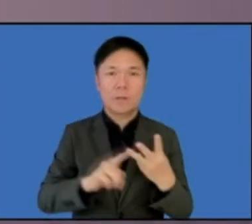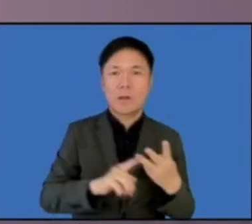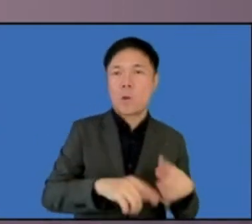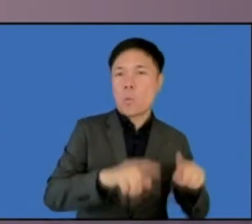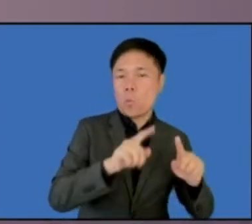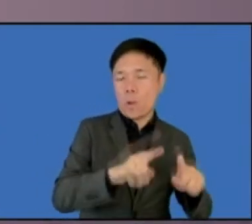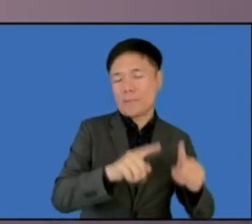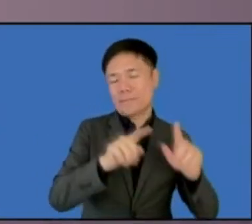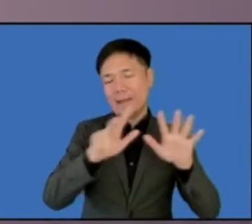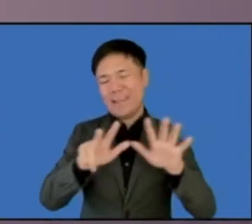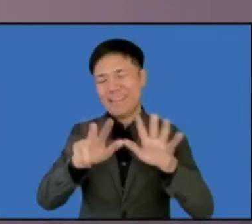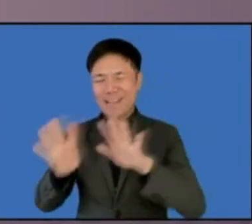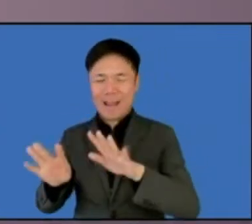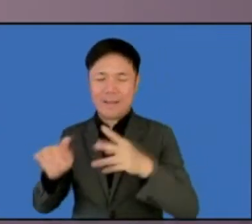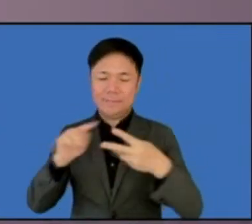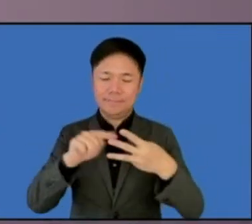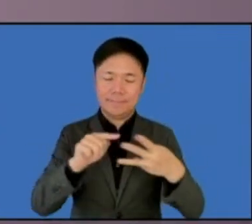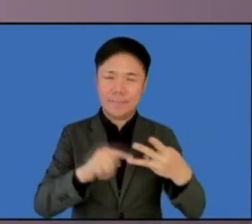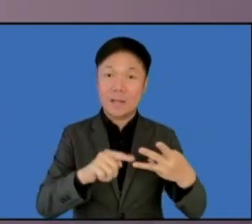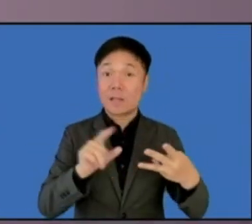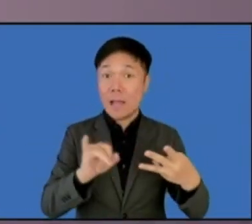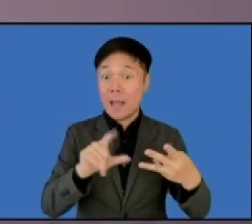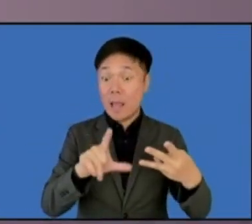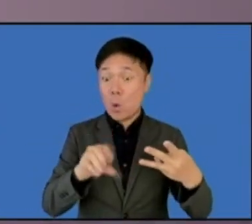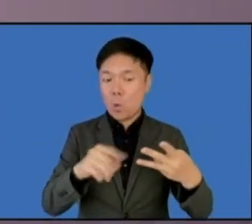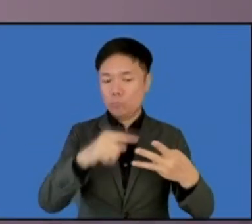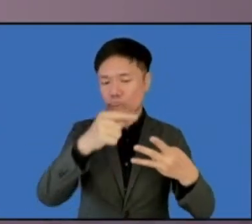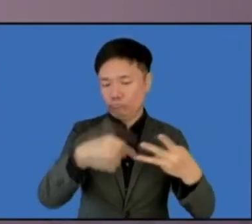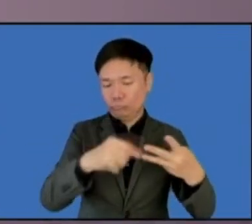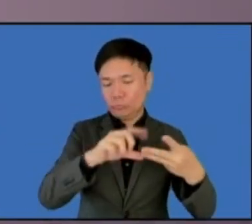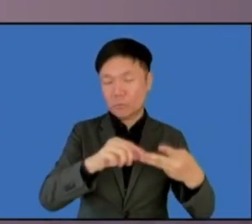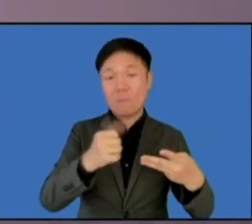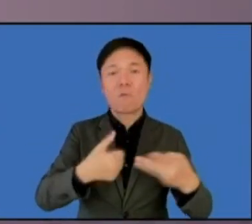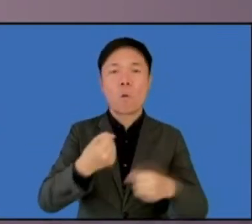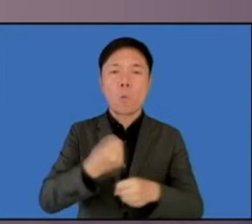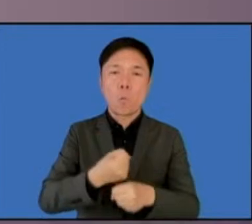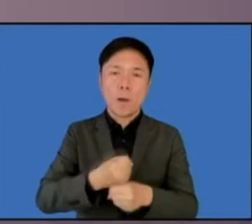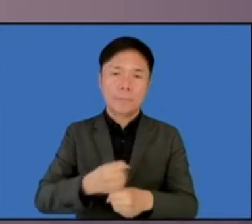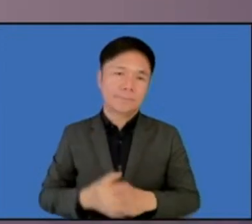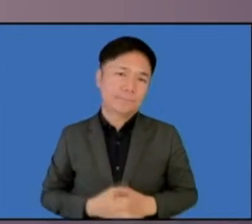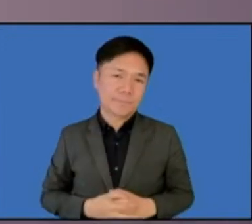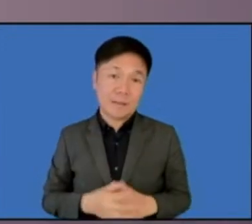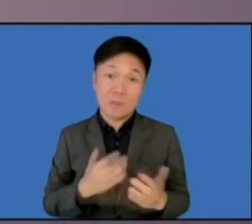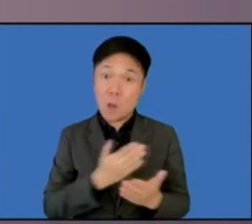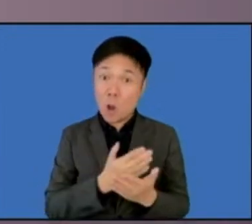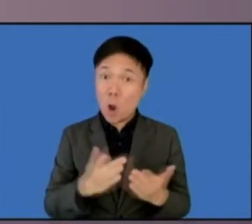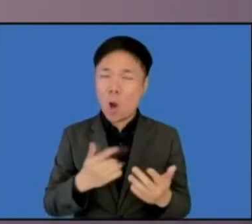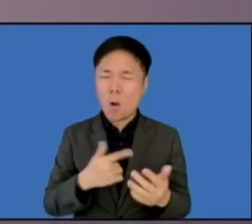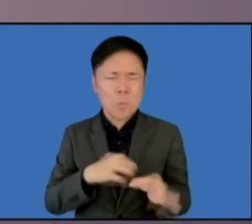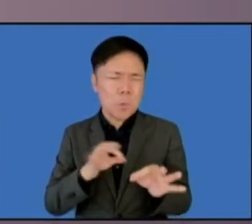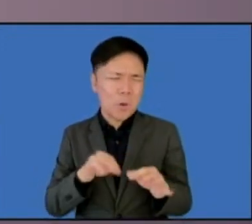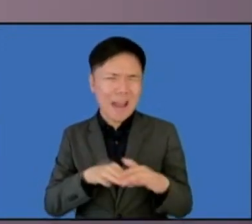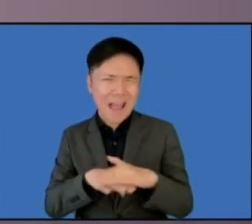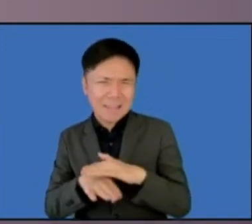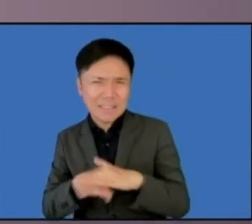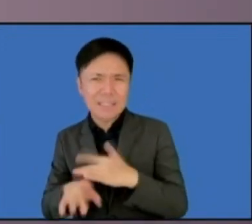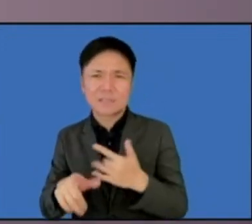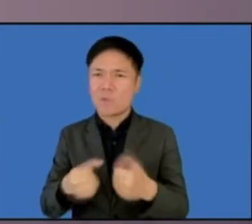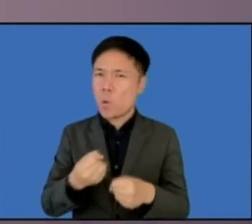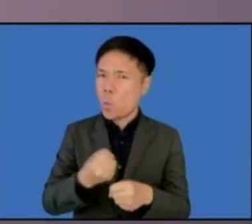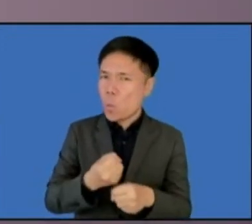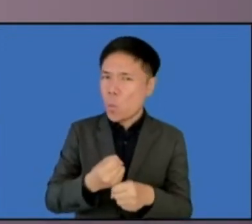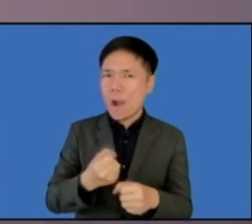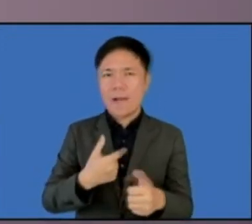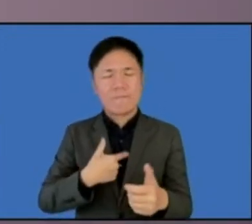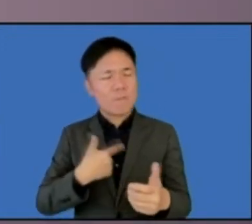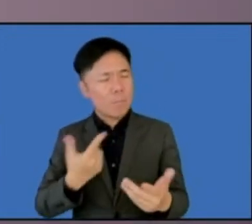189 on decent work for domestic workers. Ensure that migrants have access to essential services, including healthcare, education,